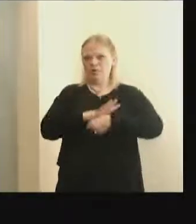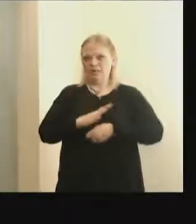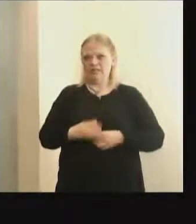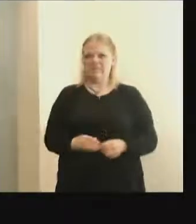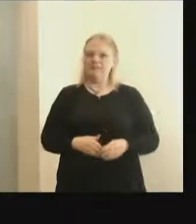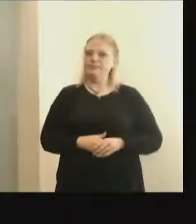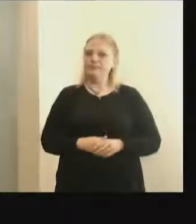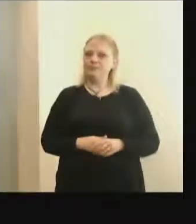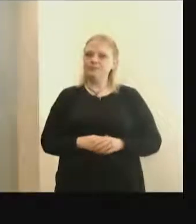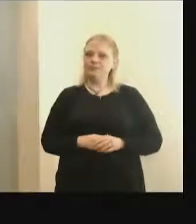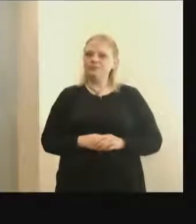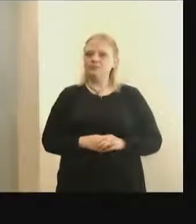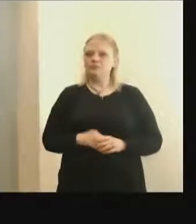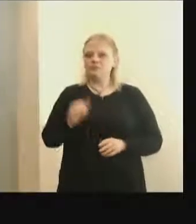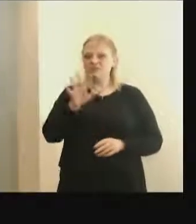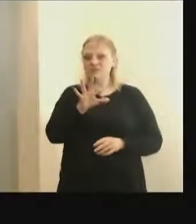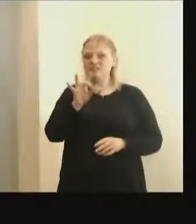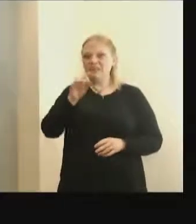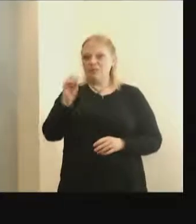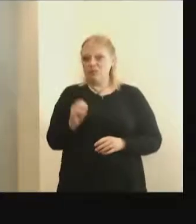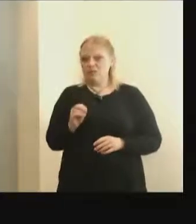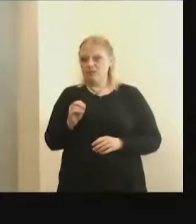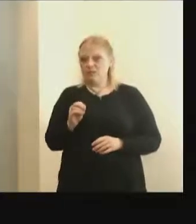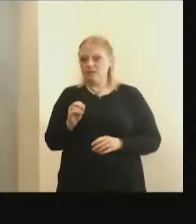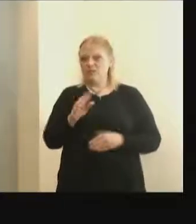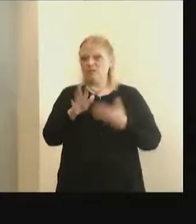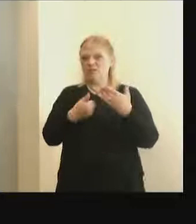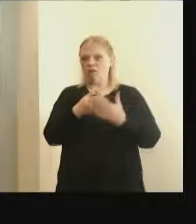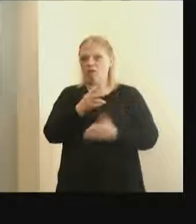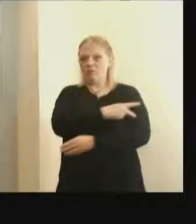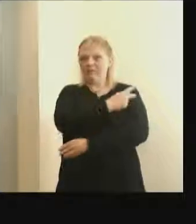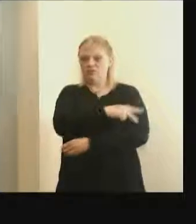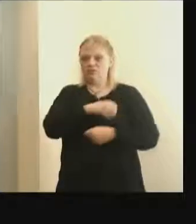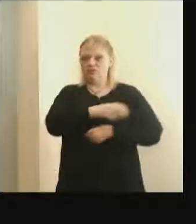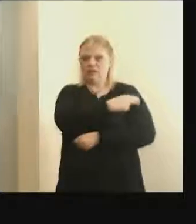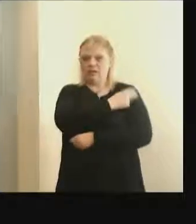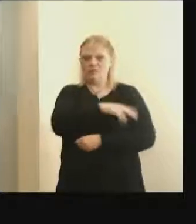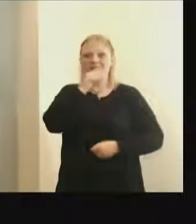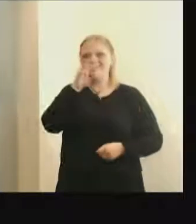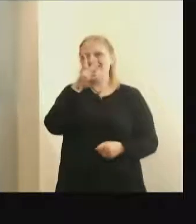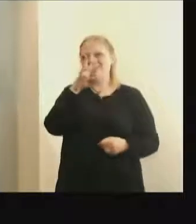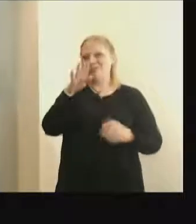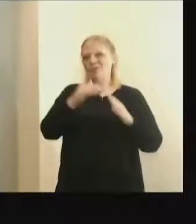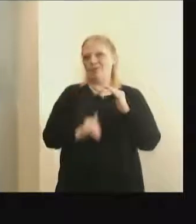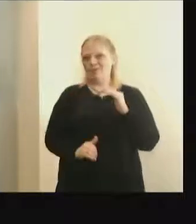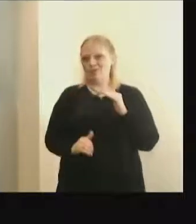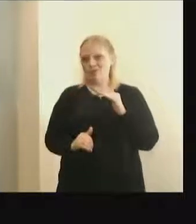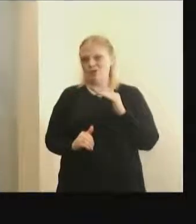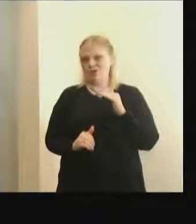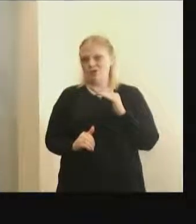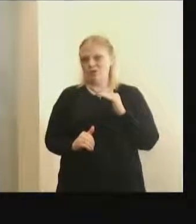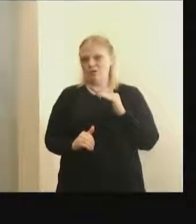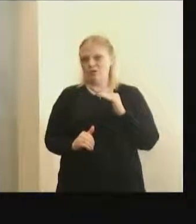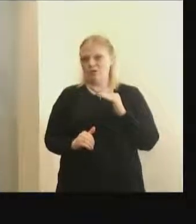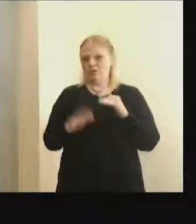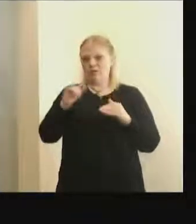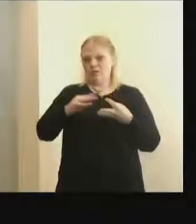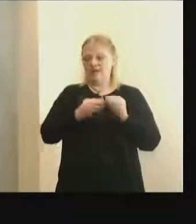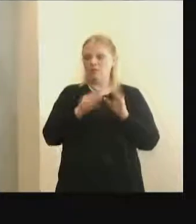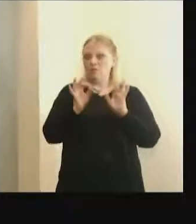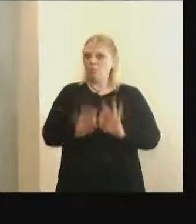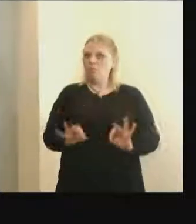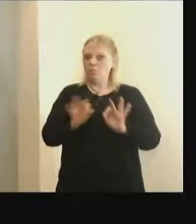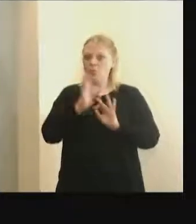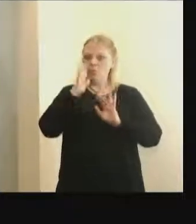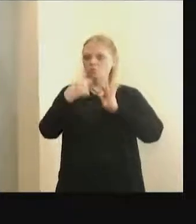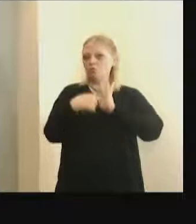patients, and 58% of the COVID-19 hospitalizations are individuals 64 and under, and that number is important, as we'll